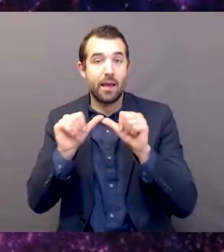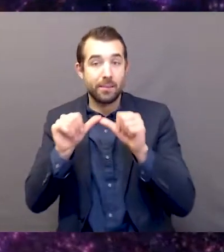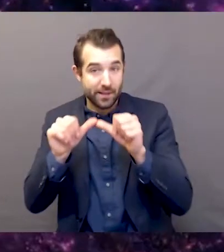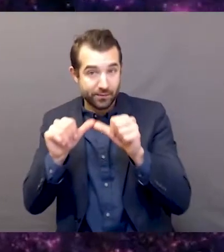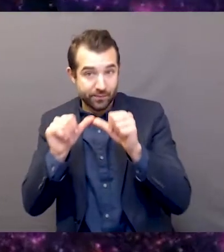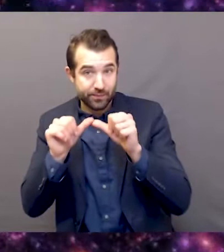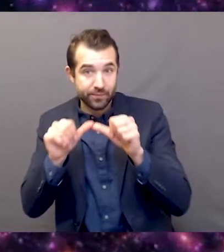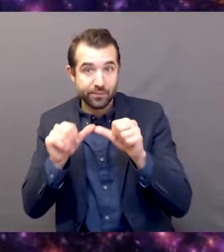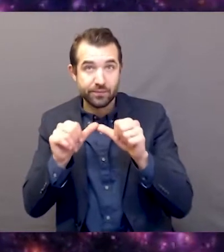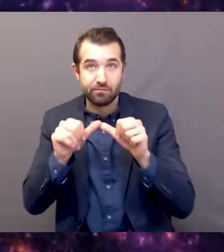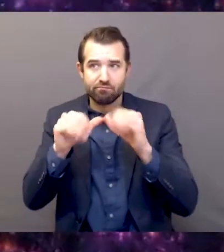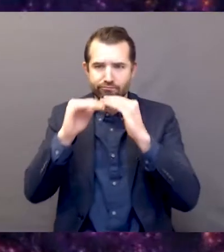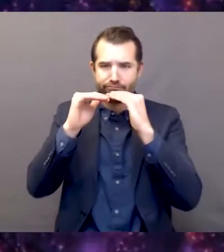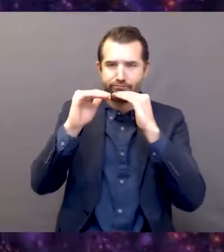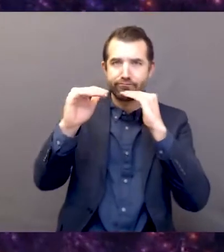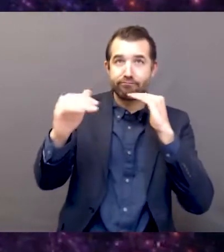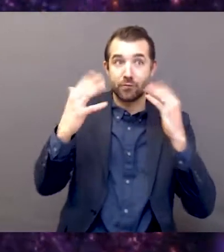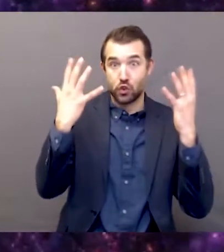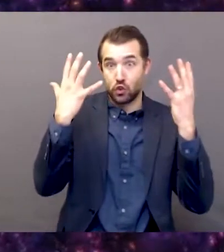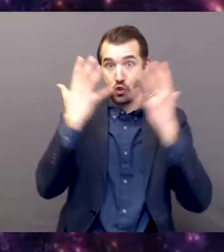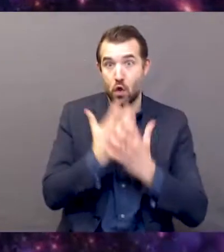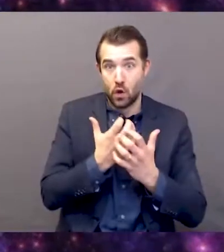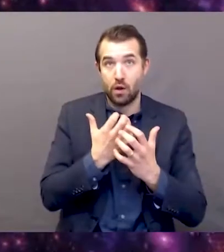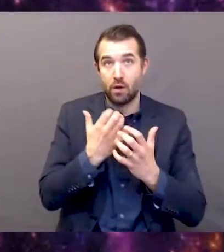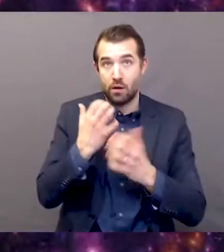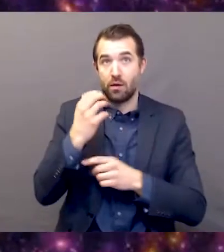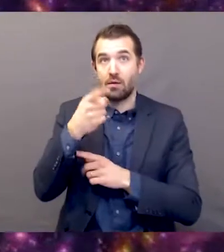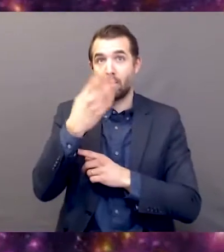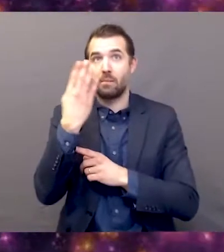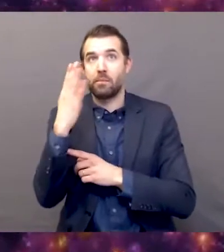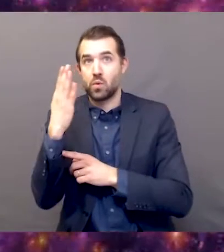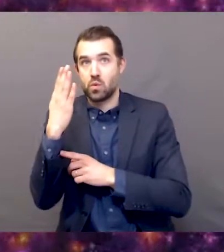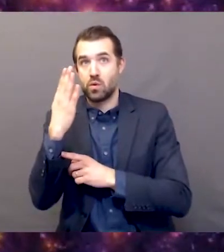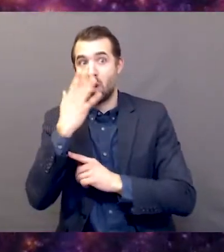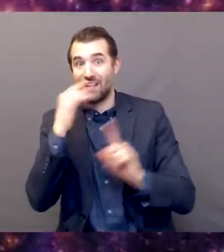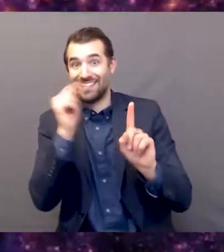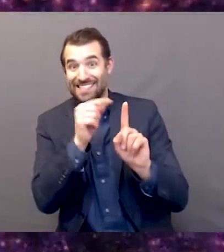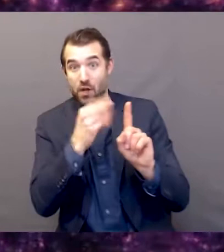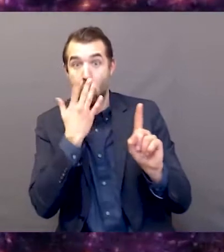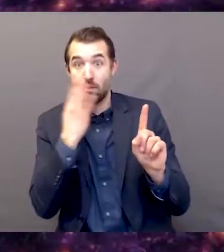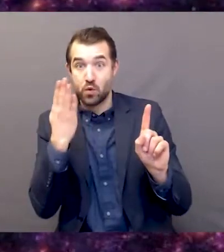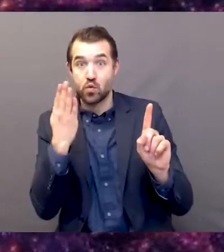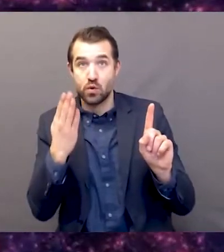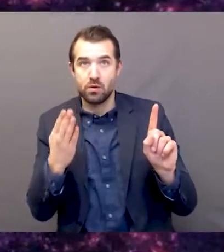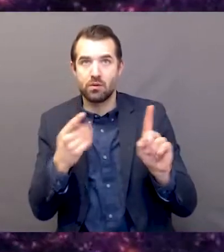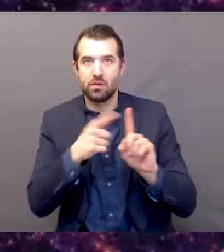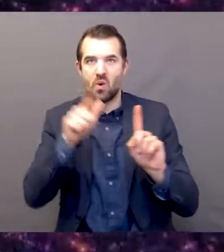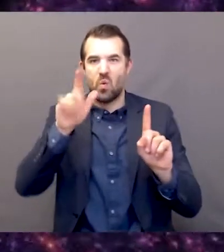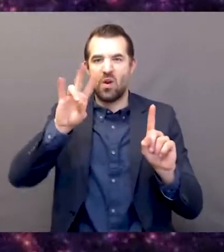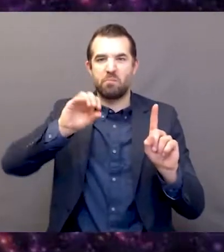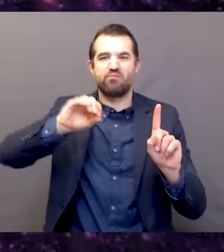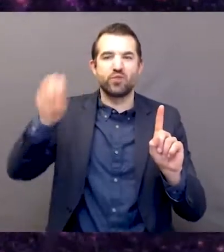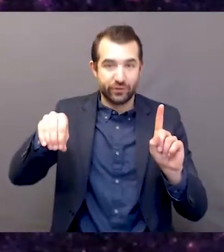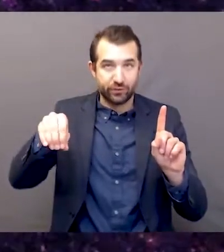of the universe. Dark matter, here in blue, is about 27% of our universe. We see much evidence